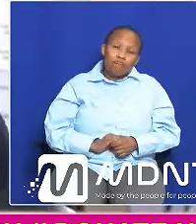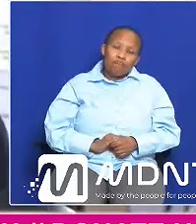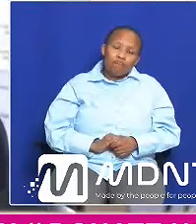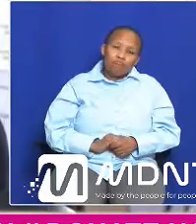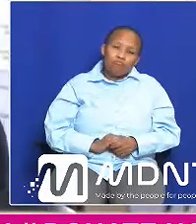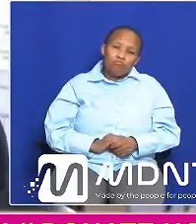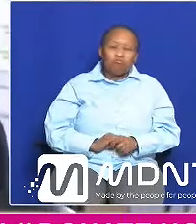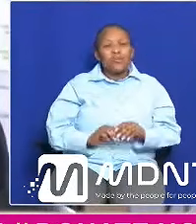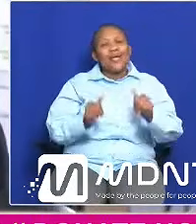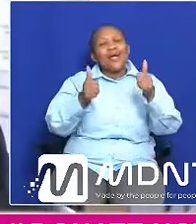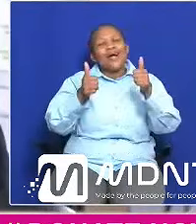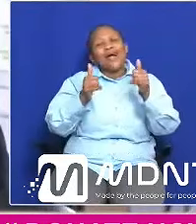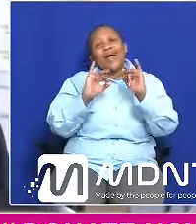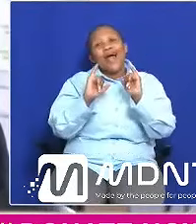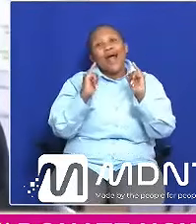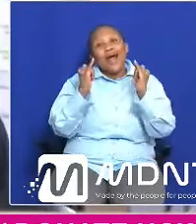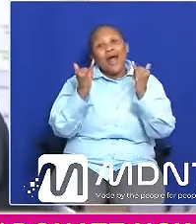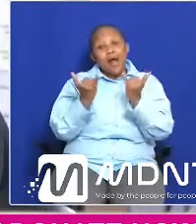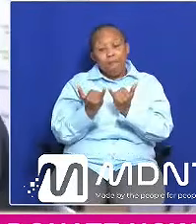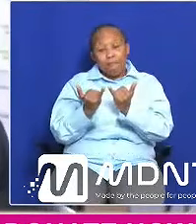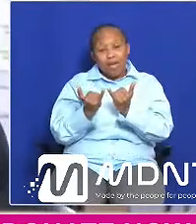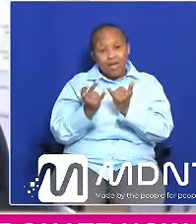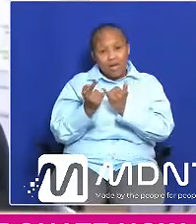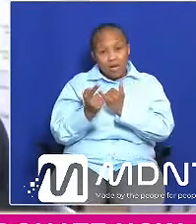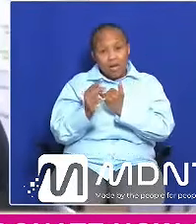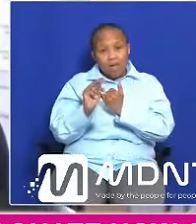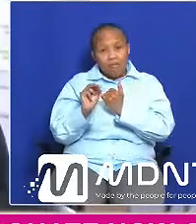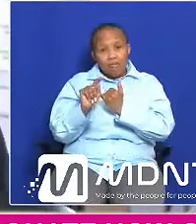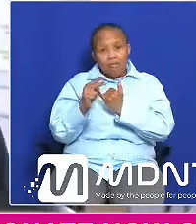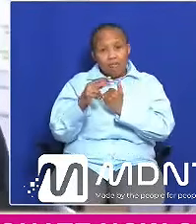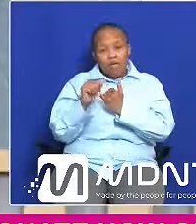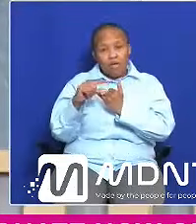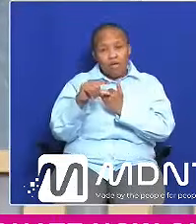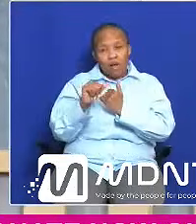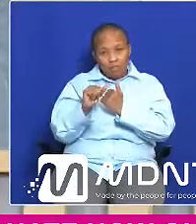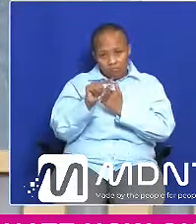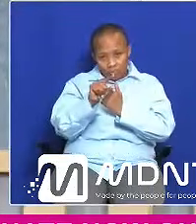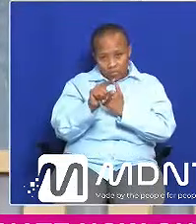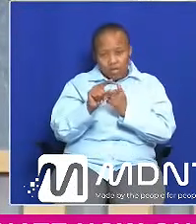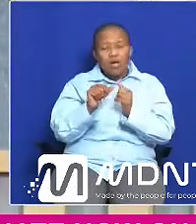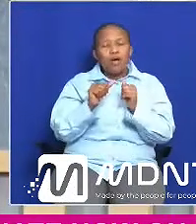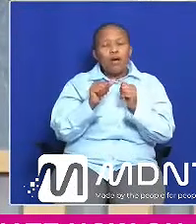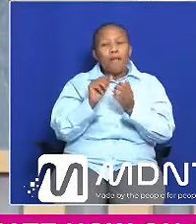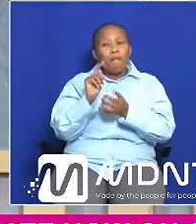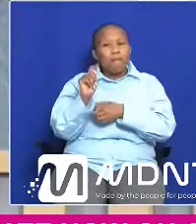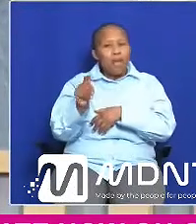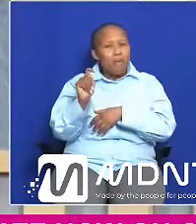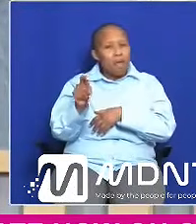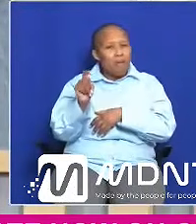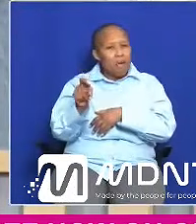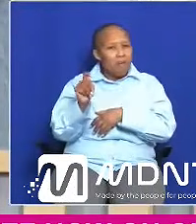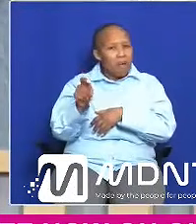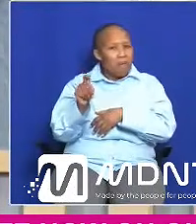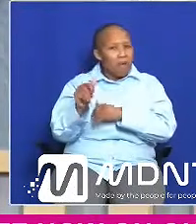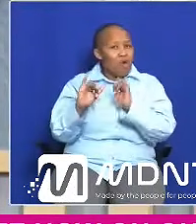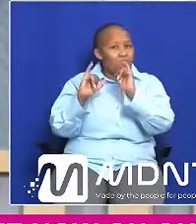monies into accounts of companies associated with you? The companies that I own. Yes, or